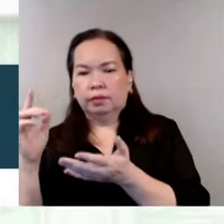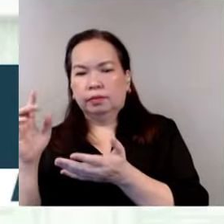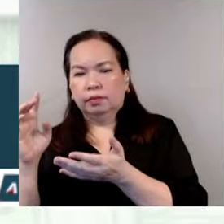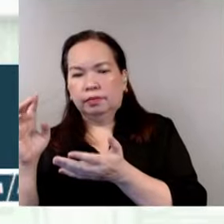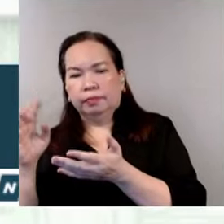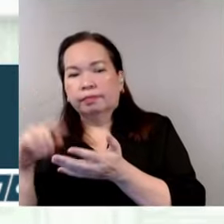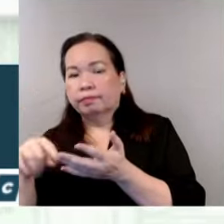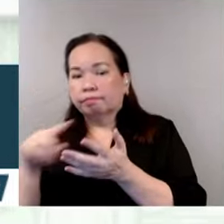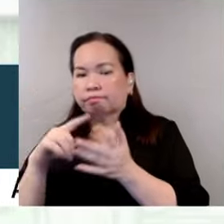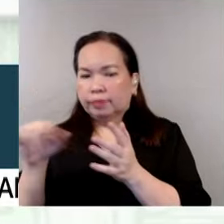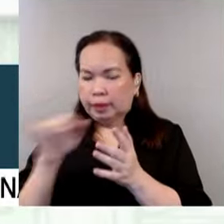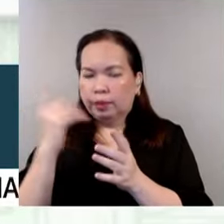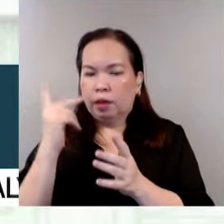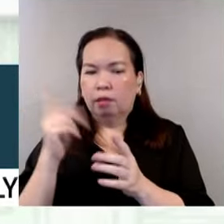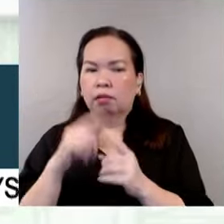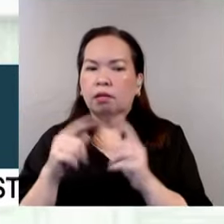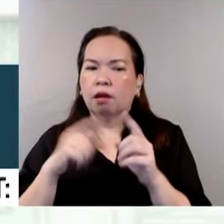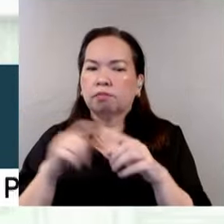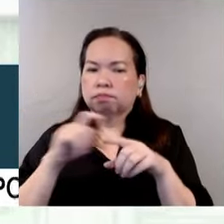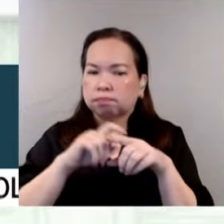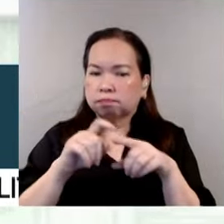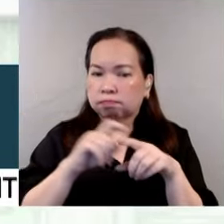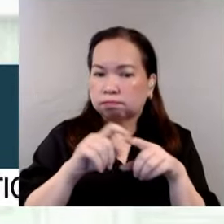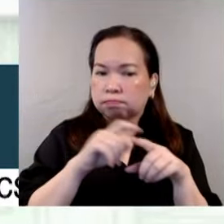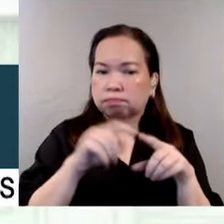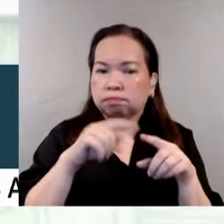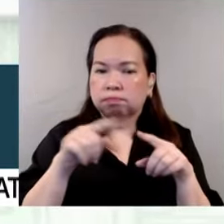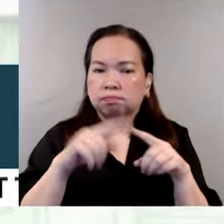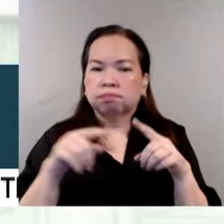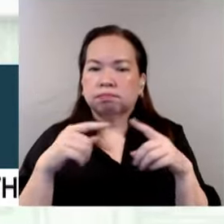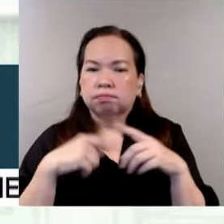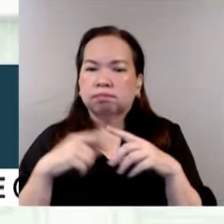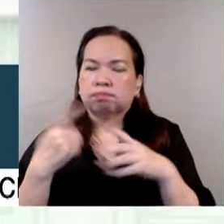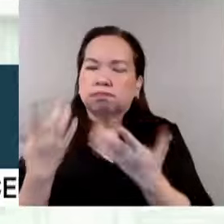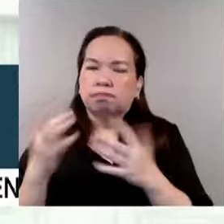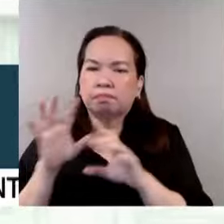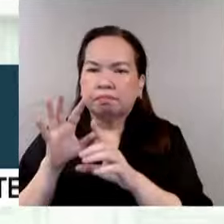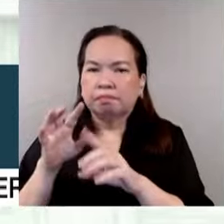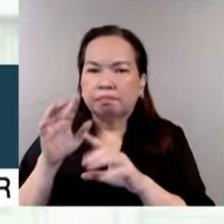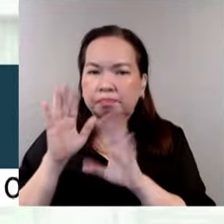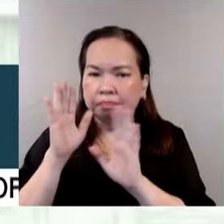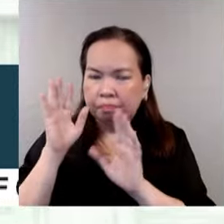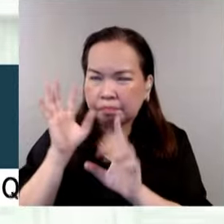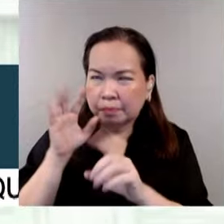fluctuating demand from superpowers China and the U.S. for the looming price drops.